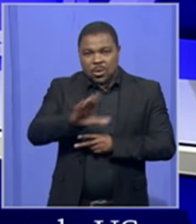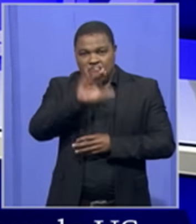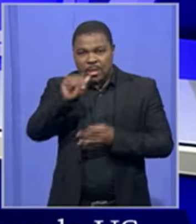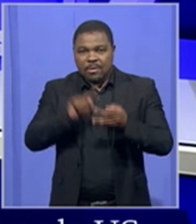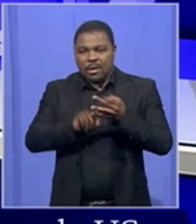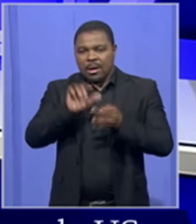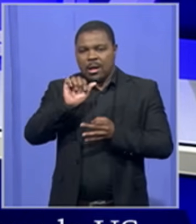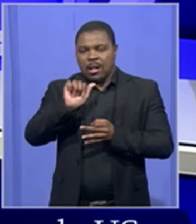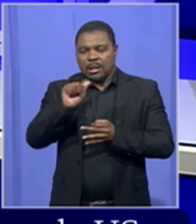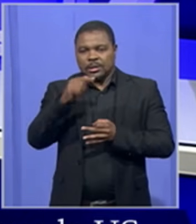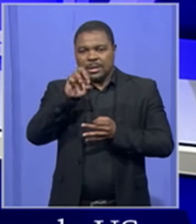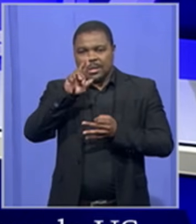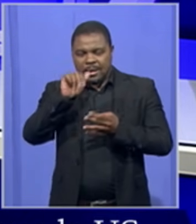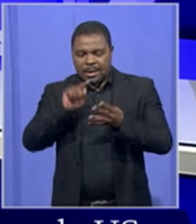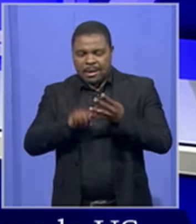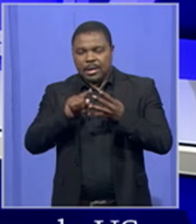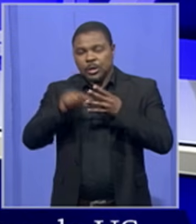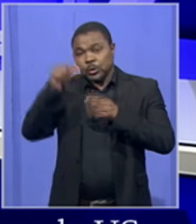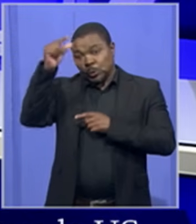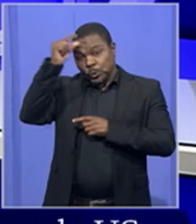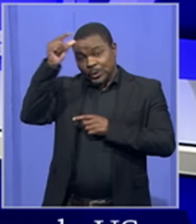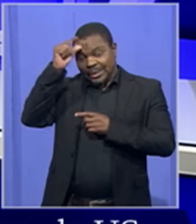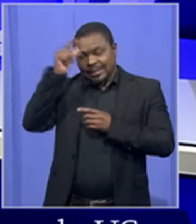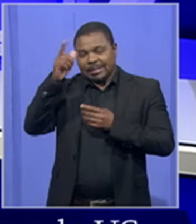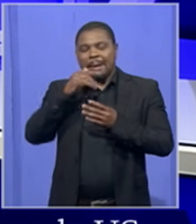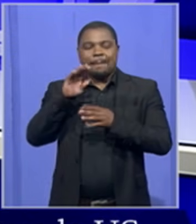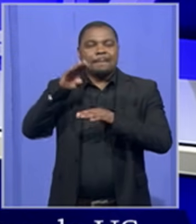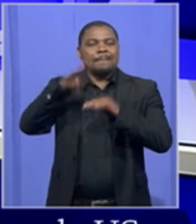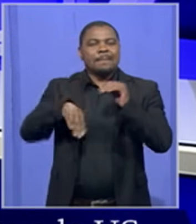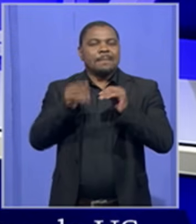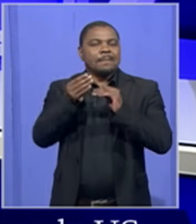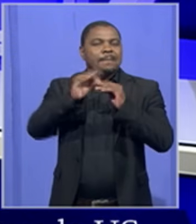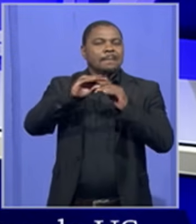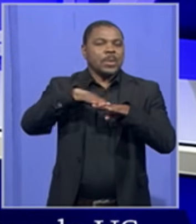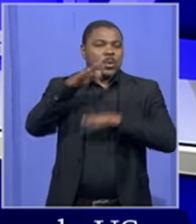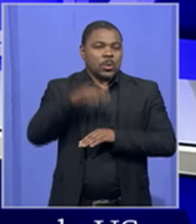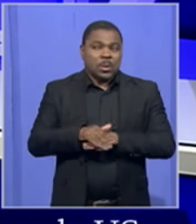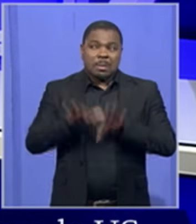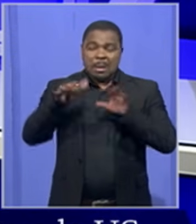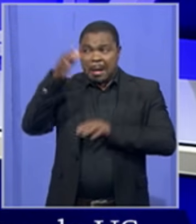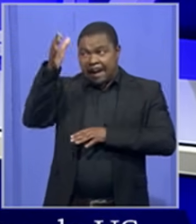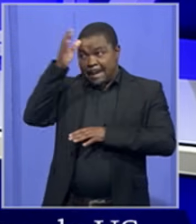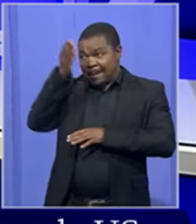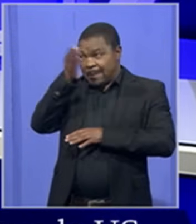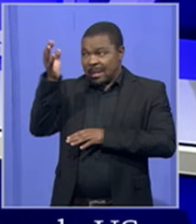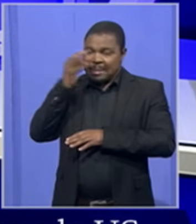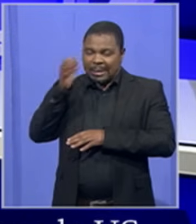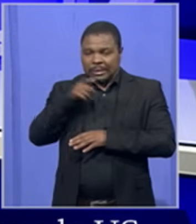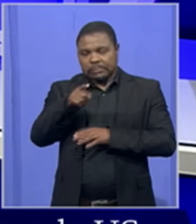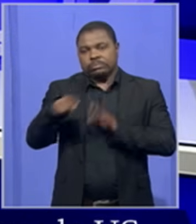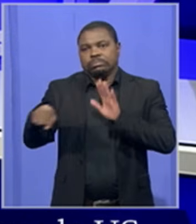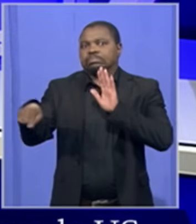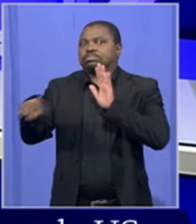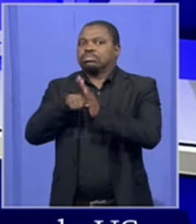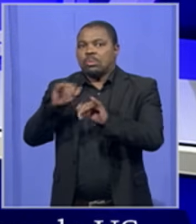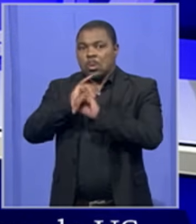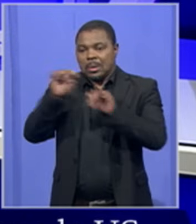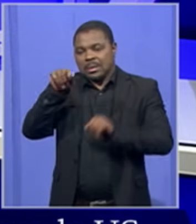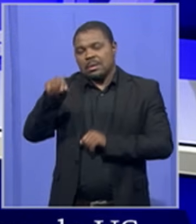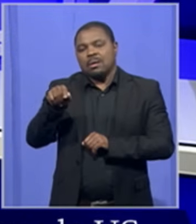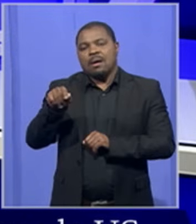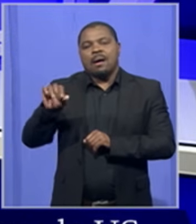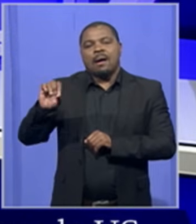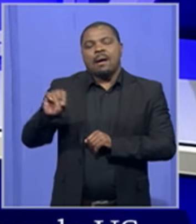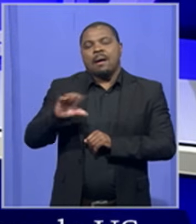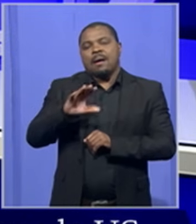Tunisia. Baitsanape ba dumela gore lekgetho leno le tlile go nna le ditlamorago tse di sa jeseng diwelang mo dithotong tse di romelwang kwa